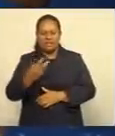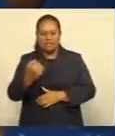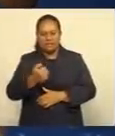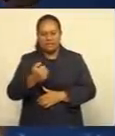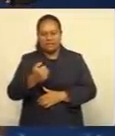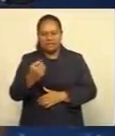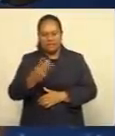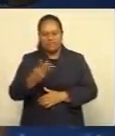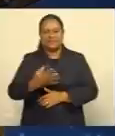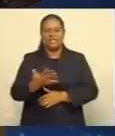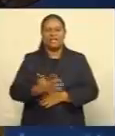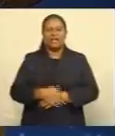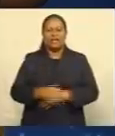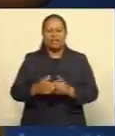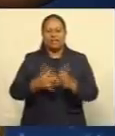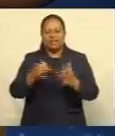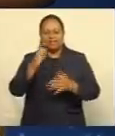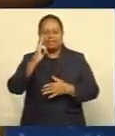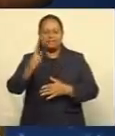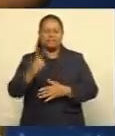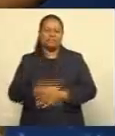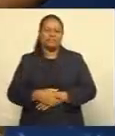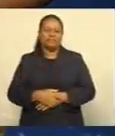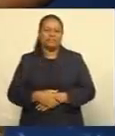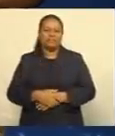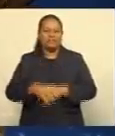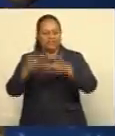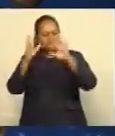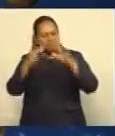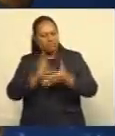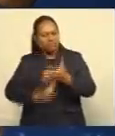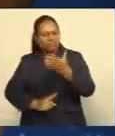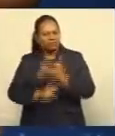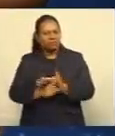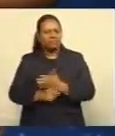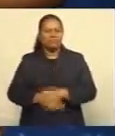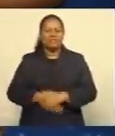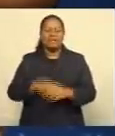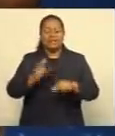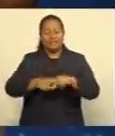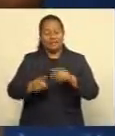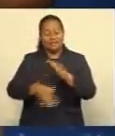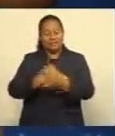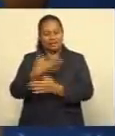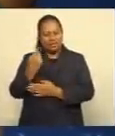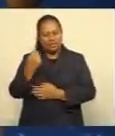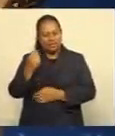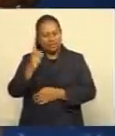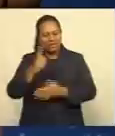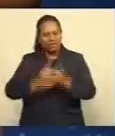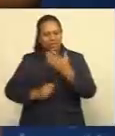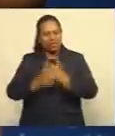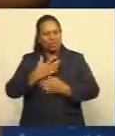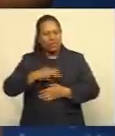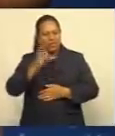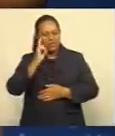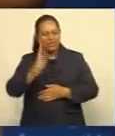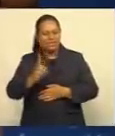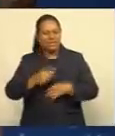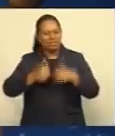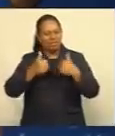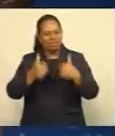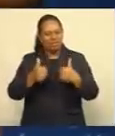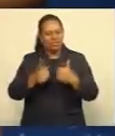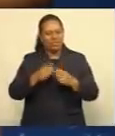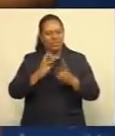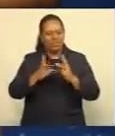will walk out on us as it will make room for showers. I know it's a Friday and we want to see some great ending to it, but